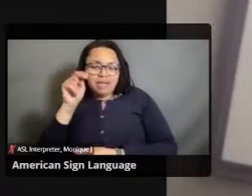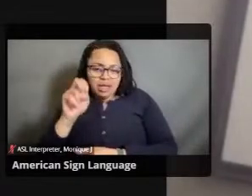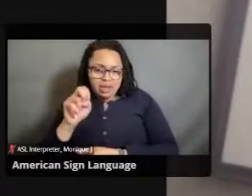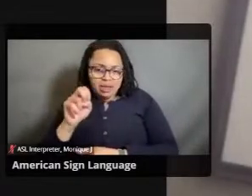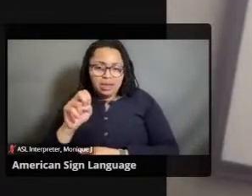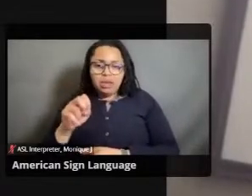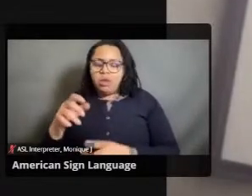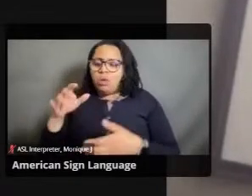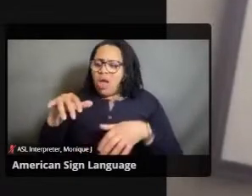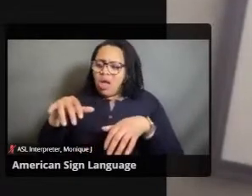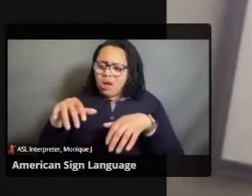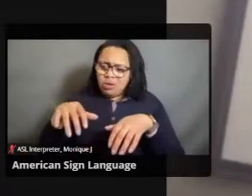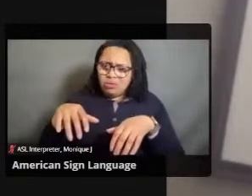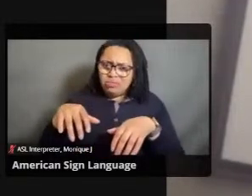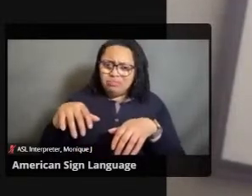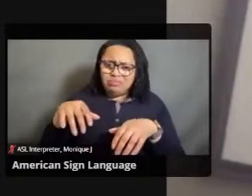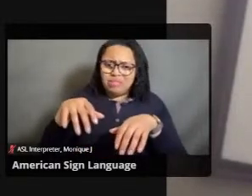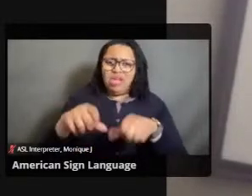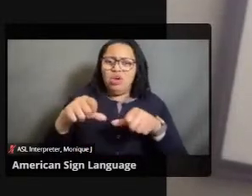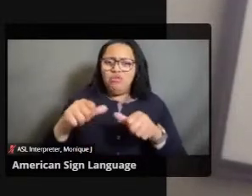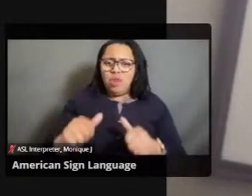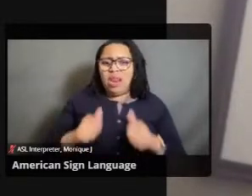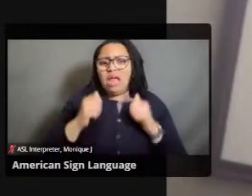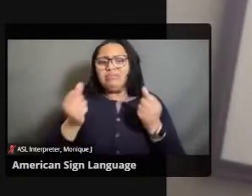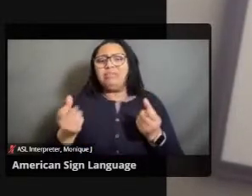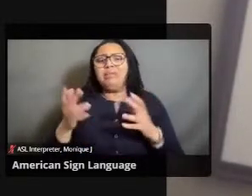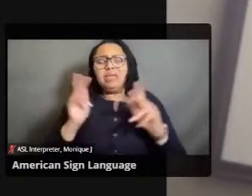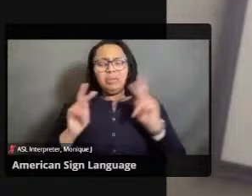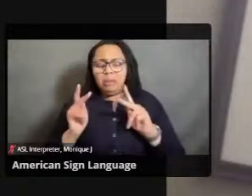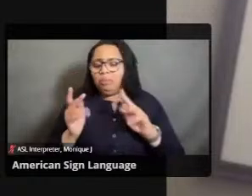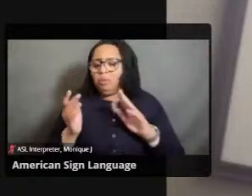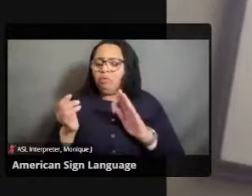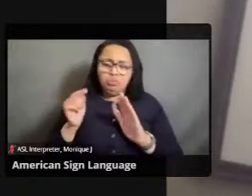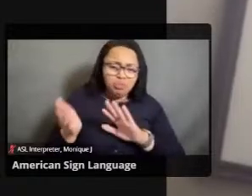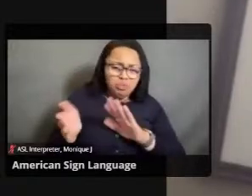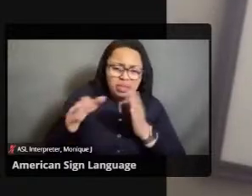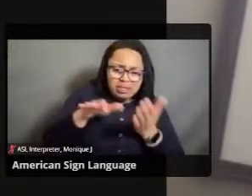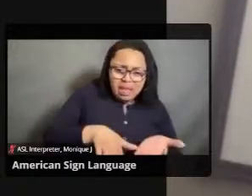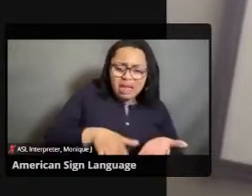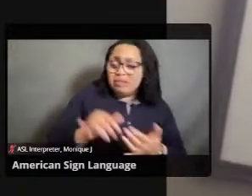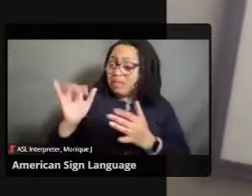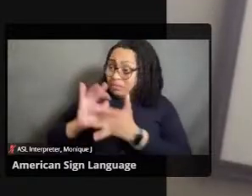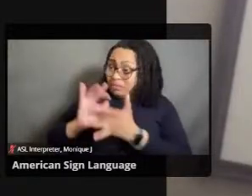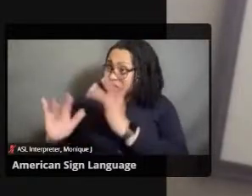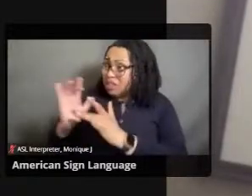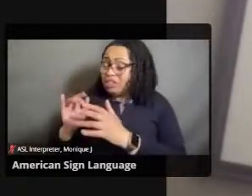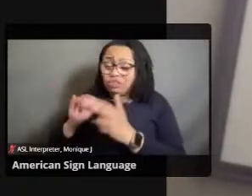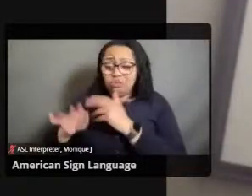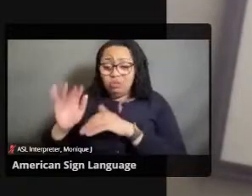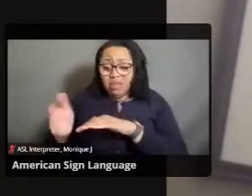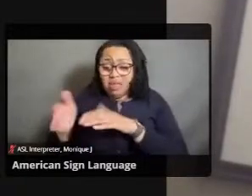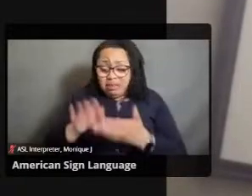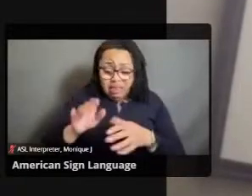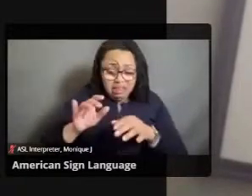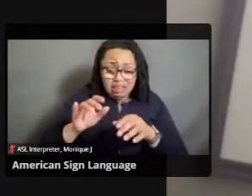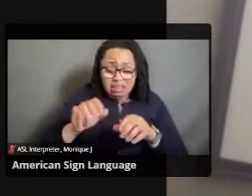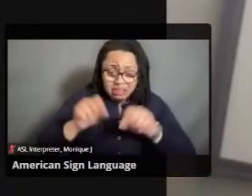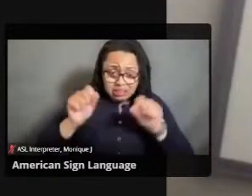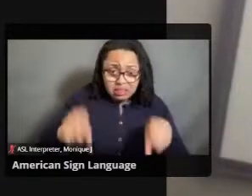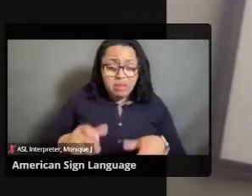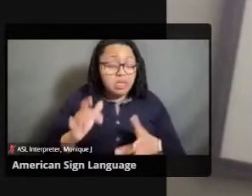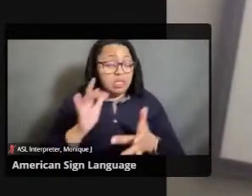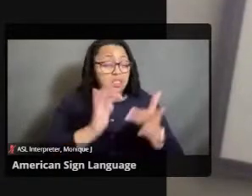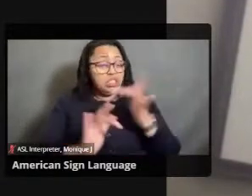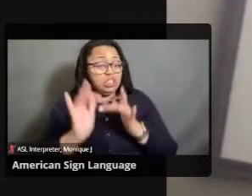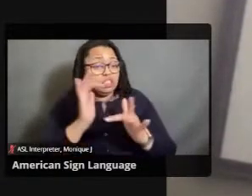thousands alongside Jesus were being executed in a death-dealing system. And Jesus'